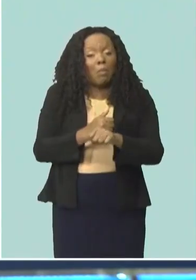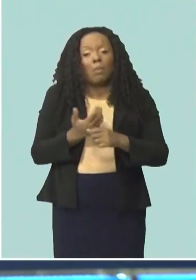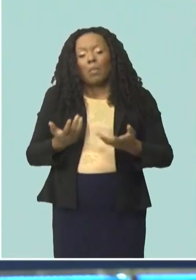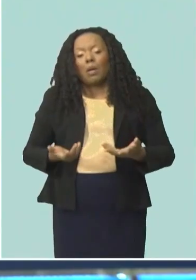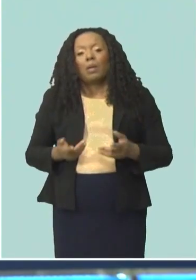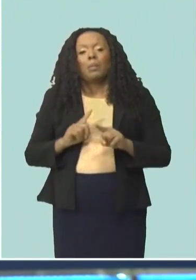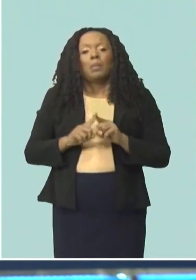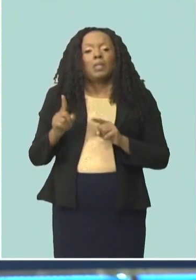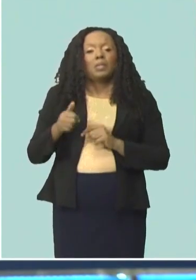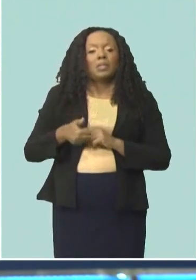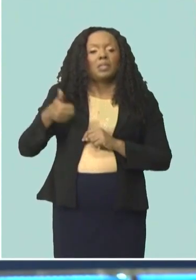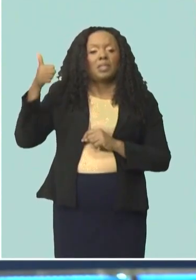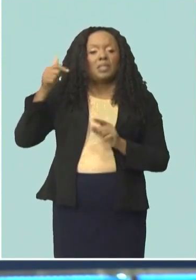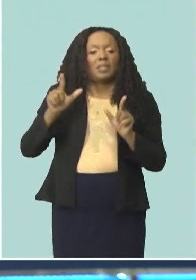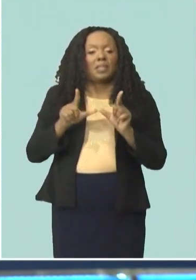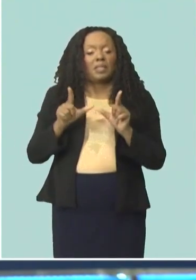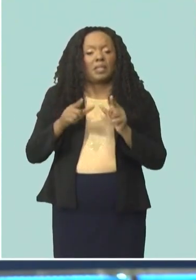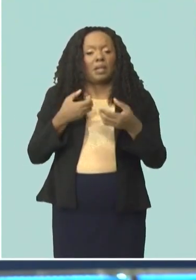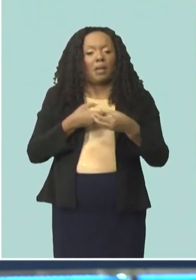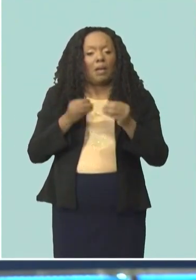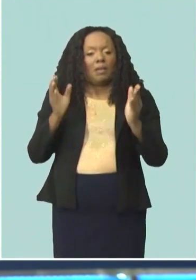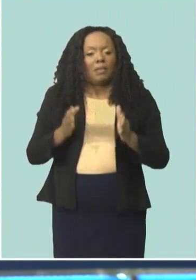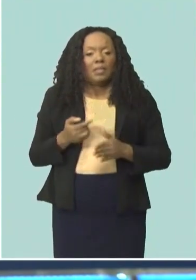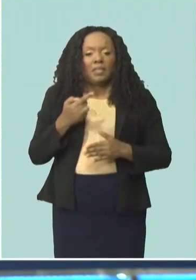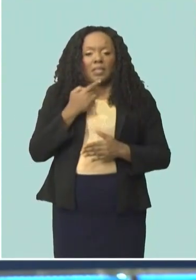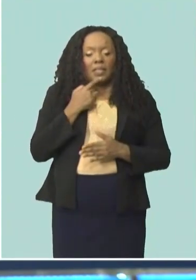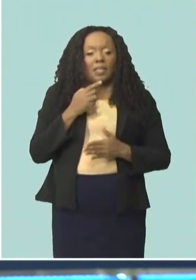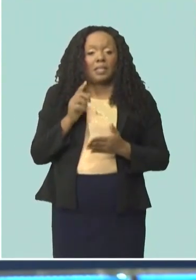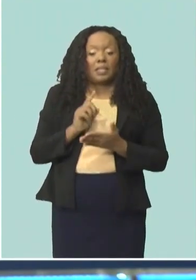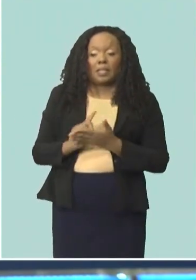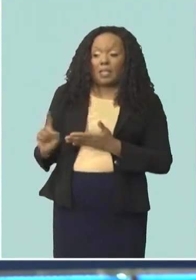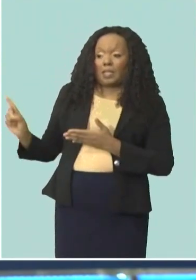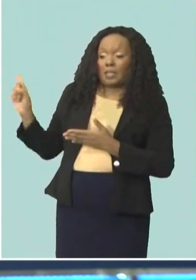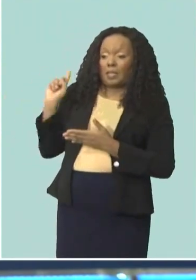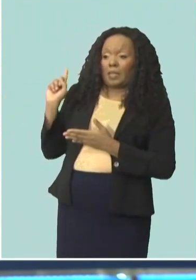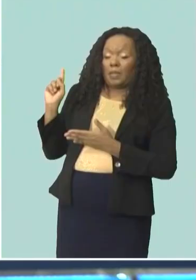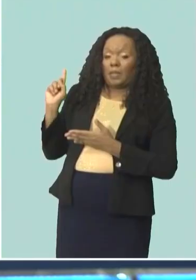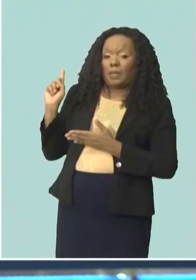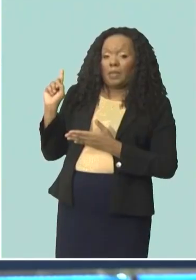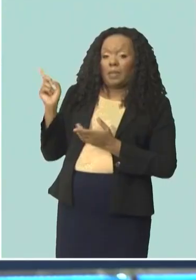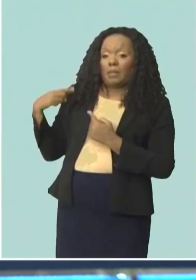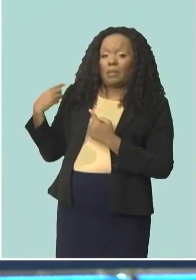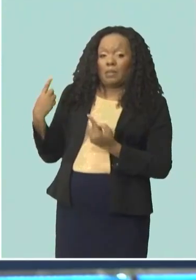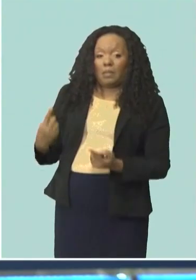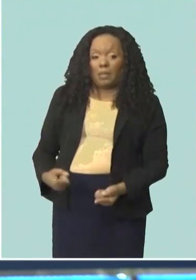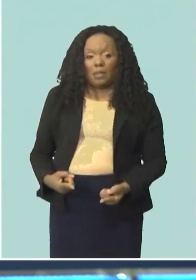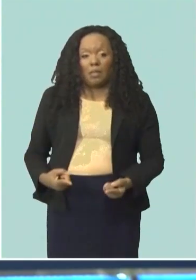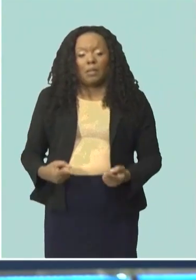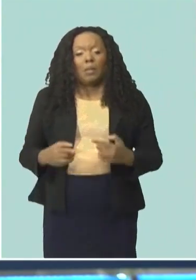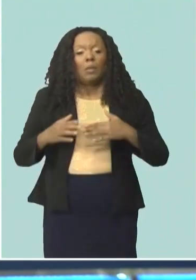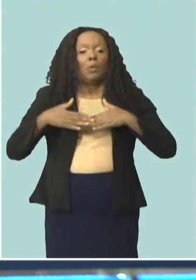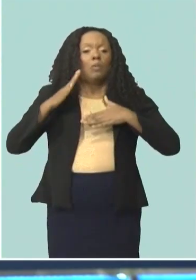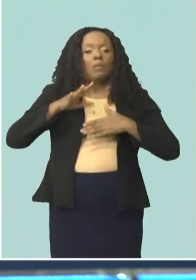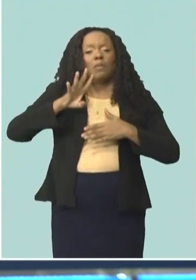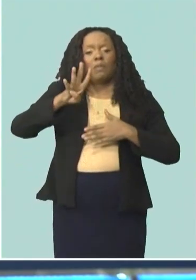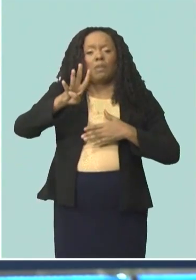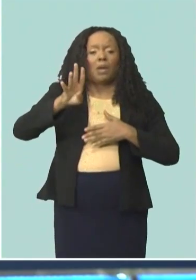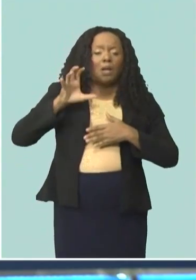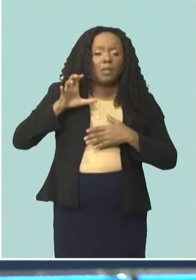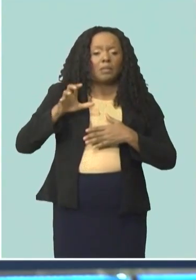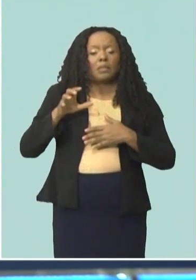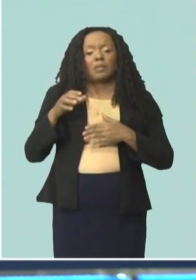Chika McCarthy-Brooms says between late last week and today, more than 400 PSV operators received their